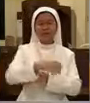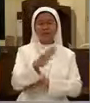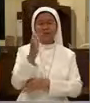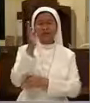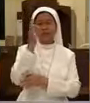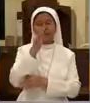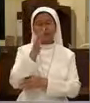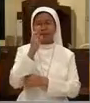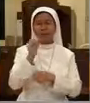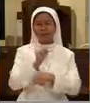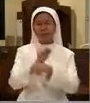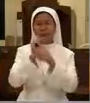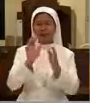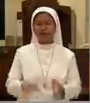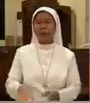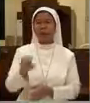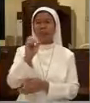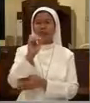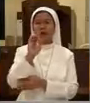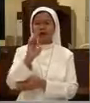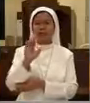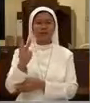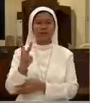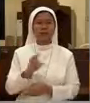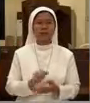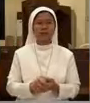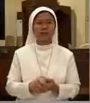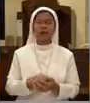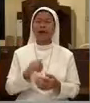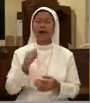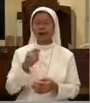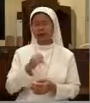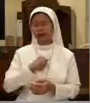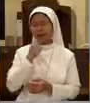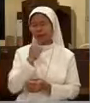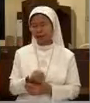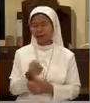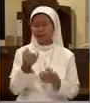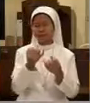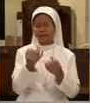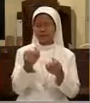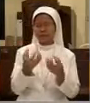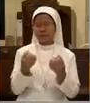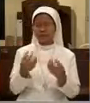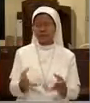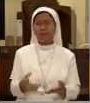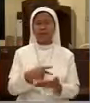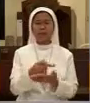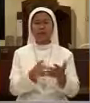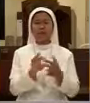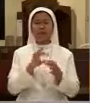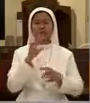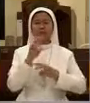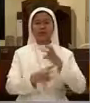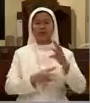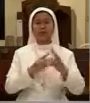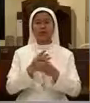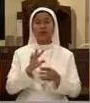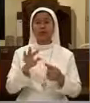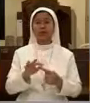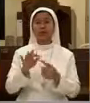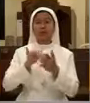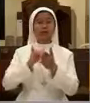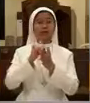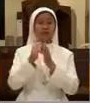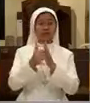And I tell you, in many parts of the world, especially those being served